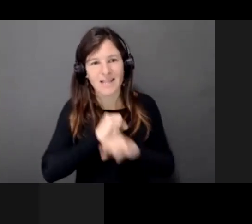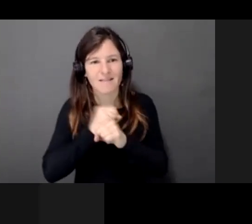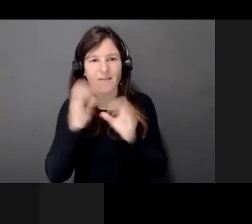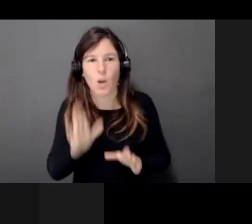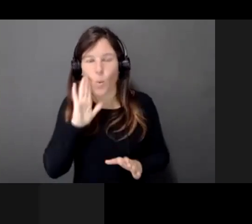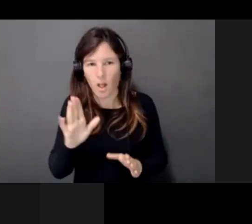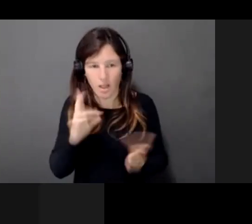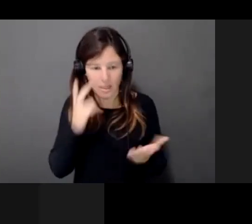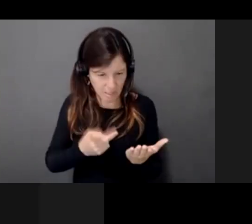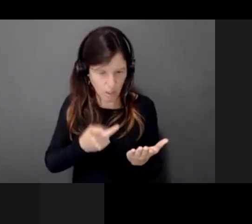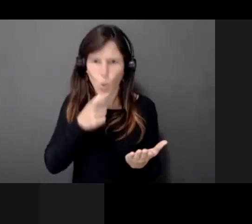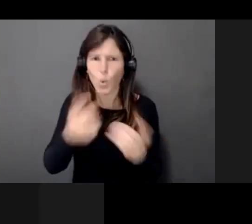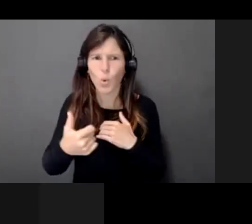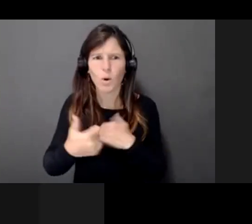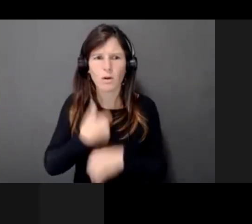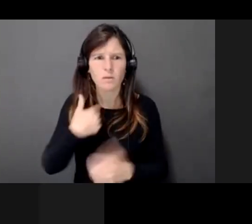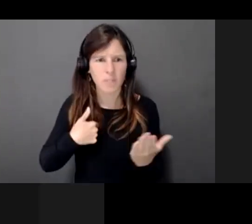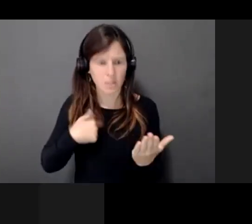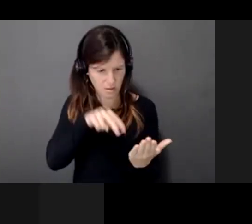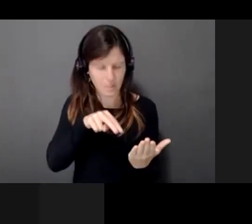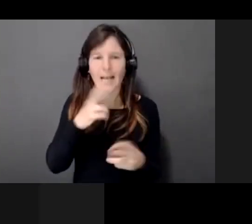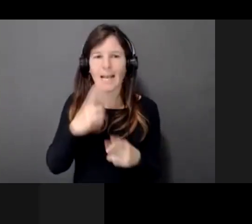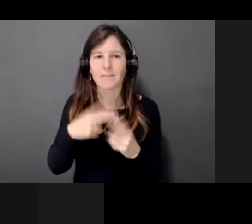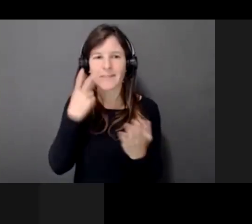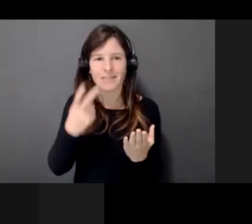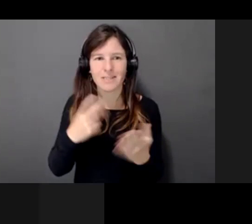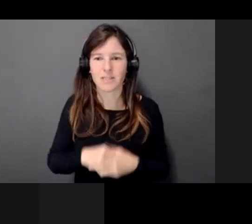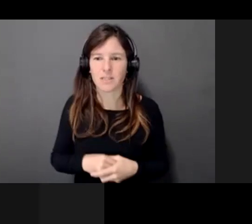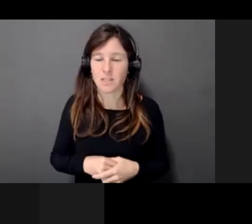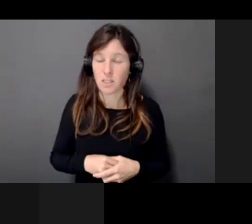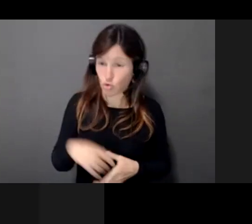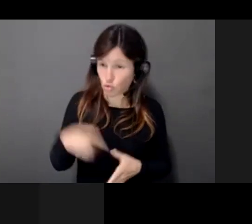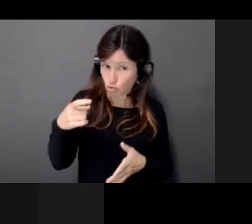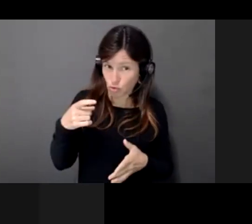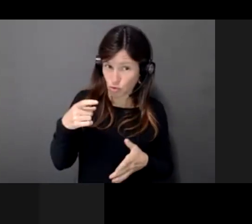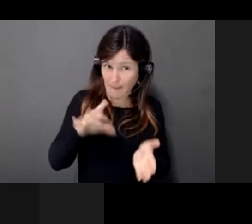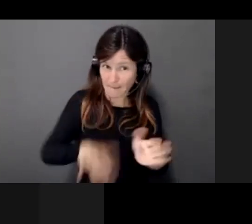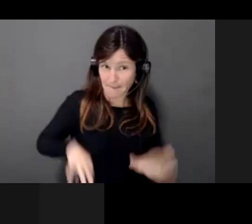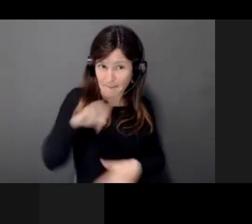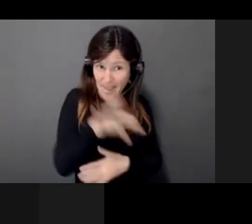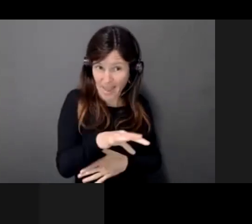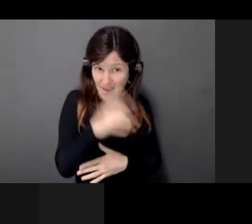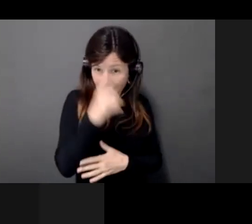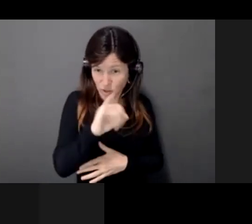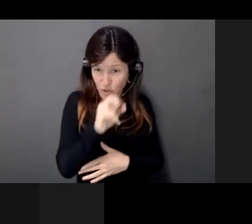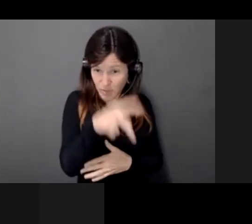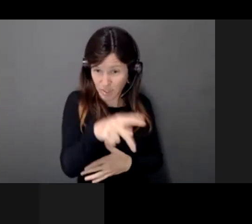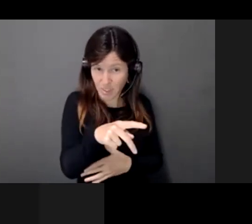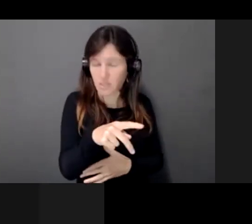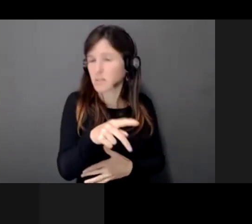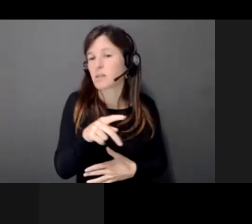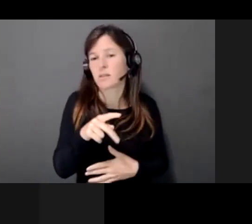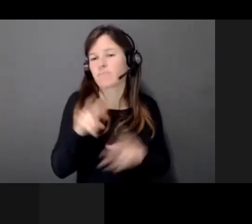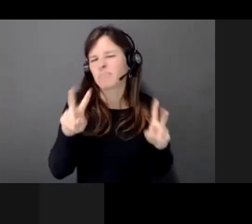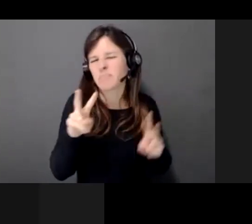cost for that, except there's a cost in time, because you, the complainant, if it's a privately laid complaint,